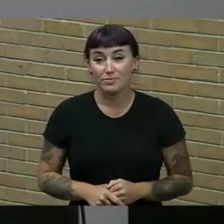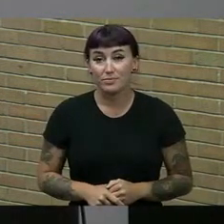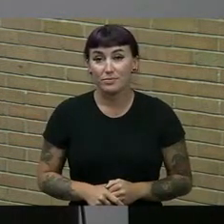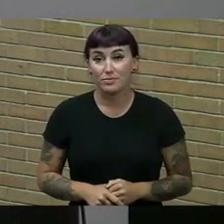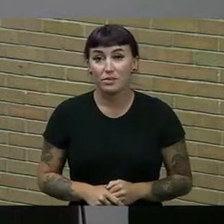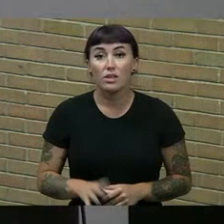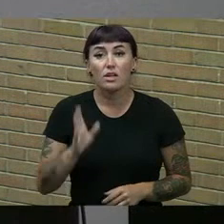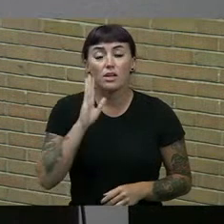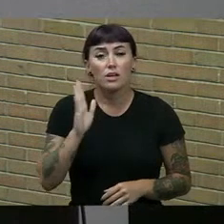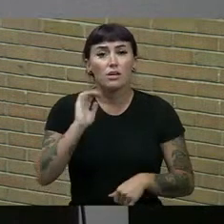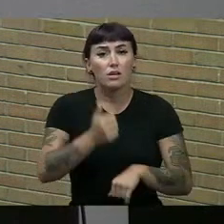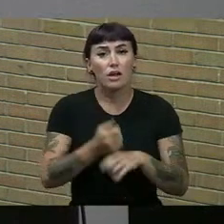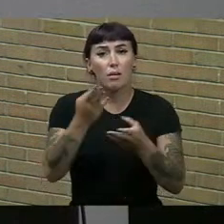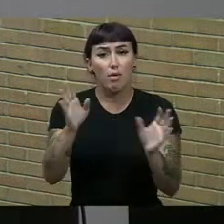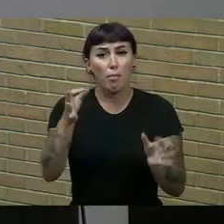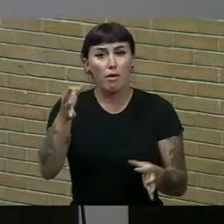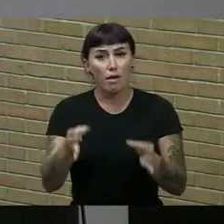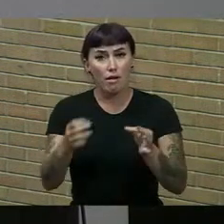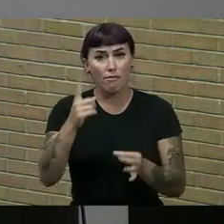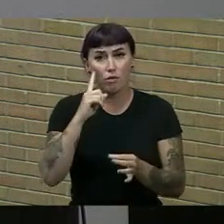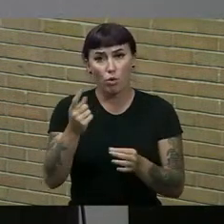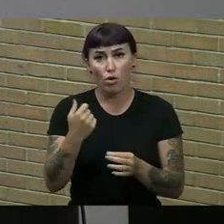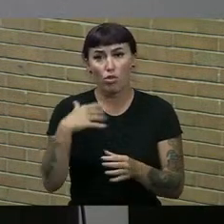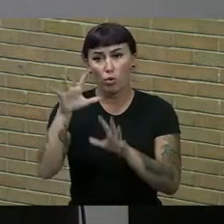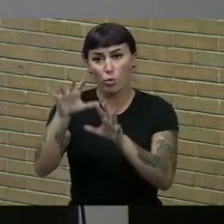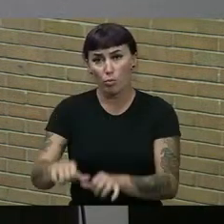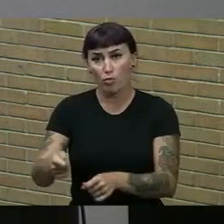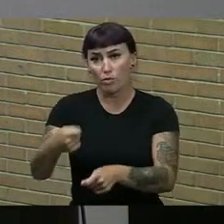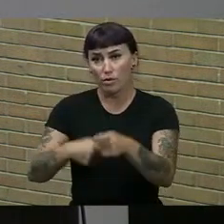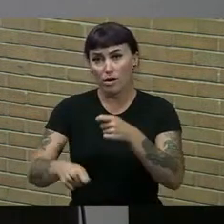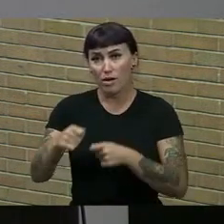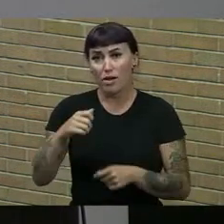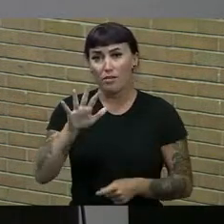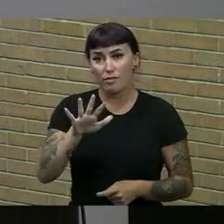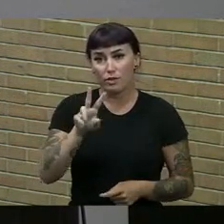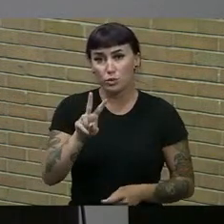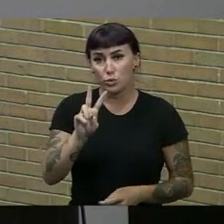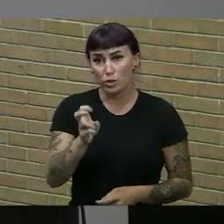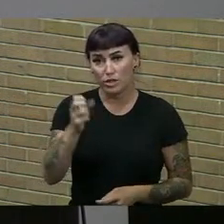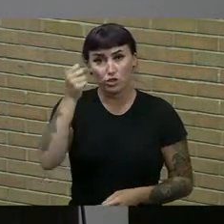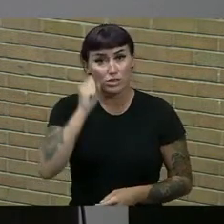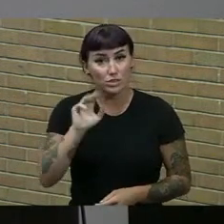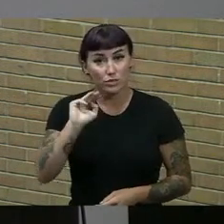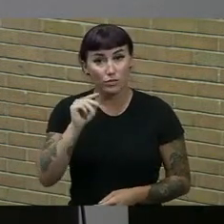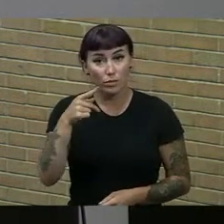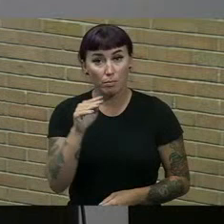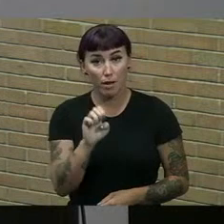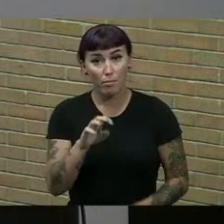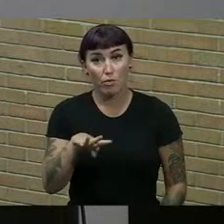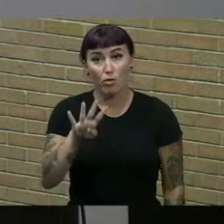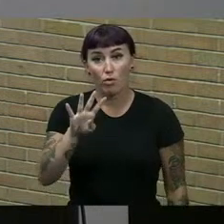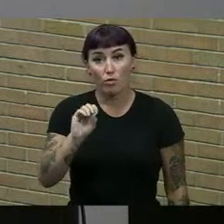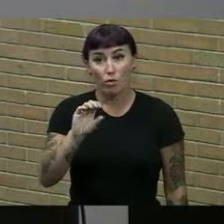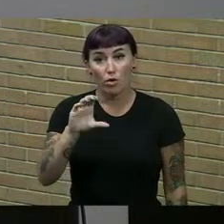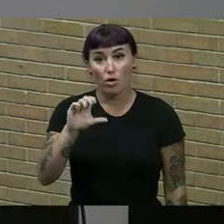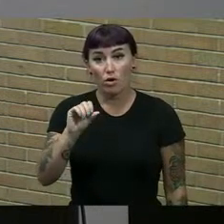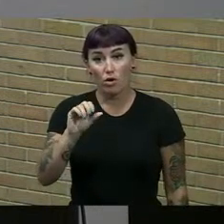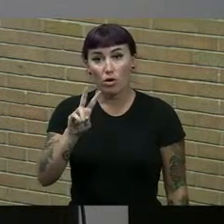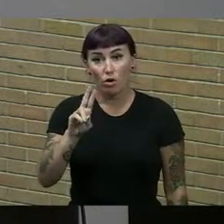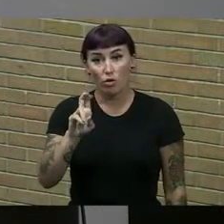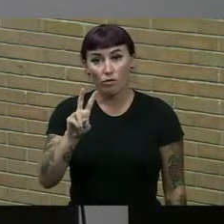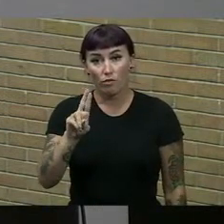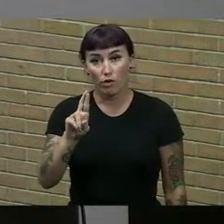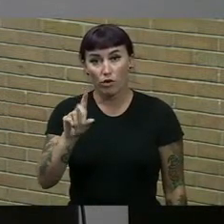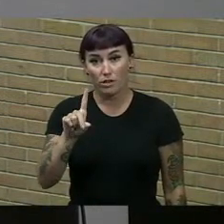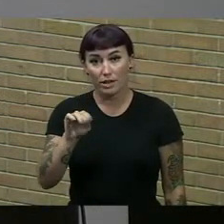is to set a public hearing for the removal and replacement of a 52-inch silver maple at 40 Carver Dale Drive,